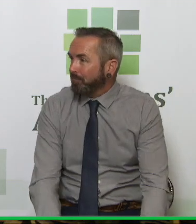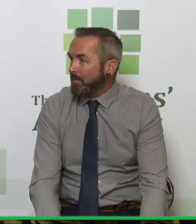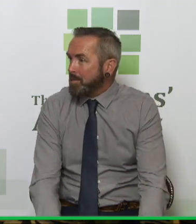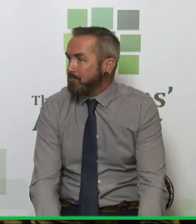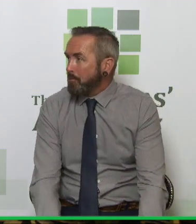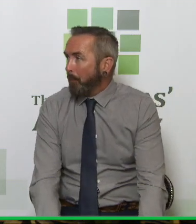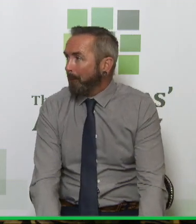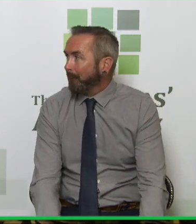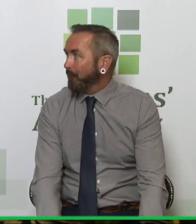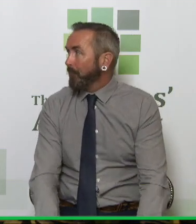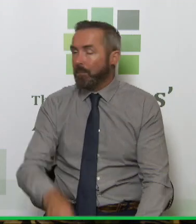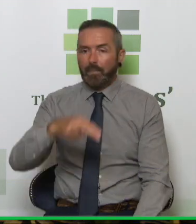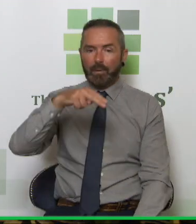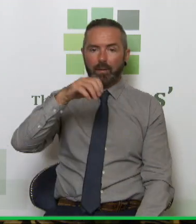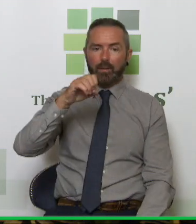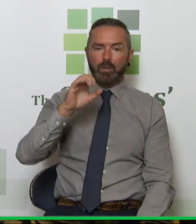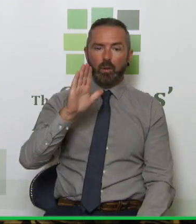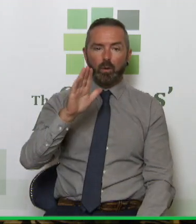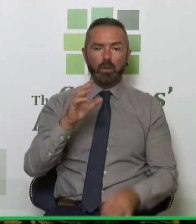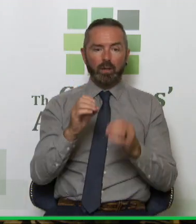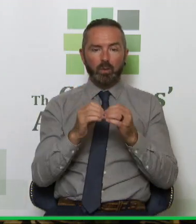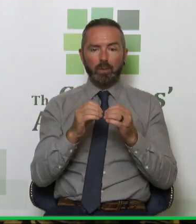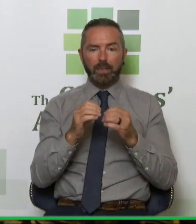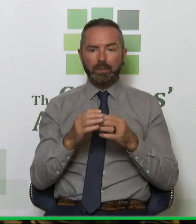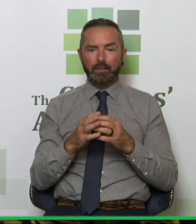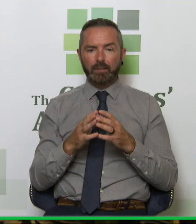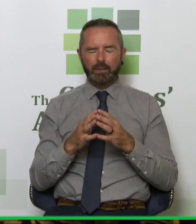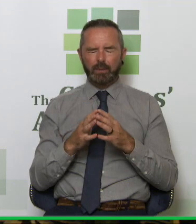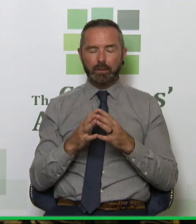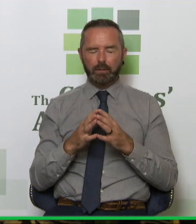Noel, can I go to Noel, and then think, Aveline, do you want to come in as well?